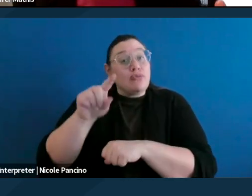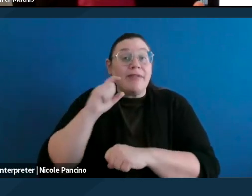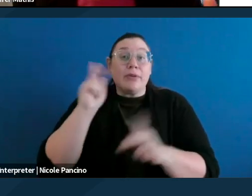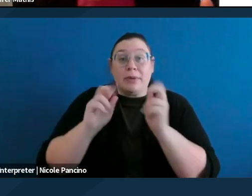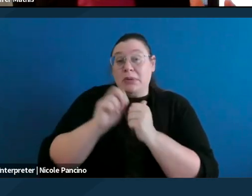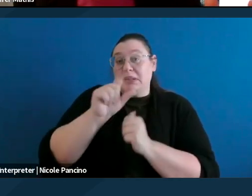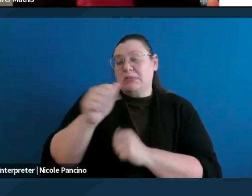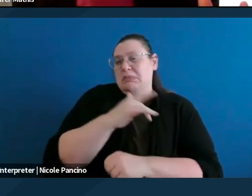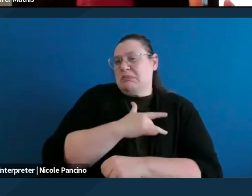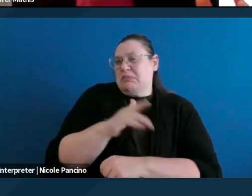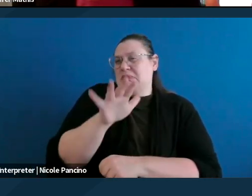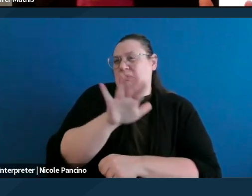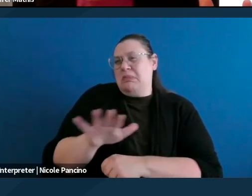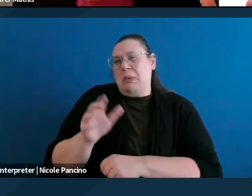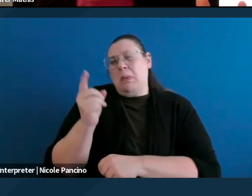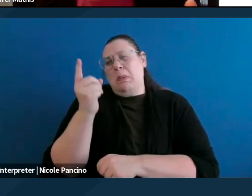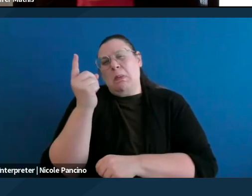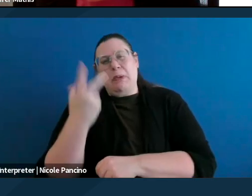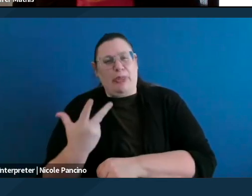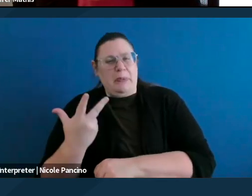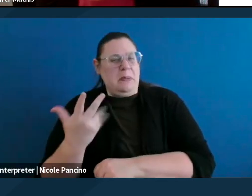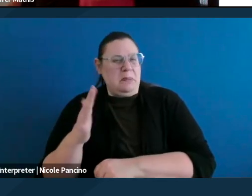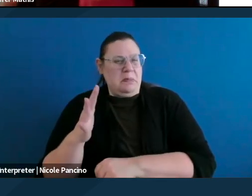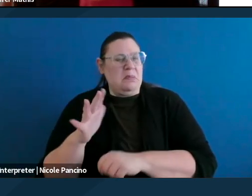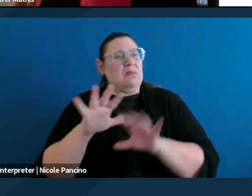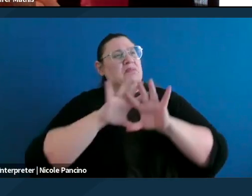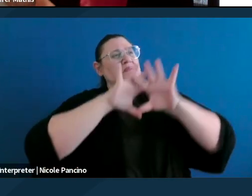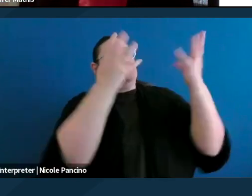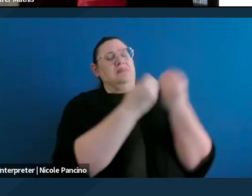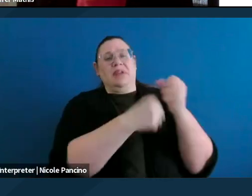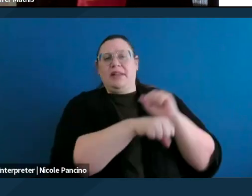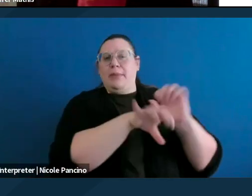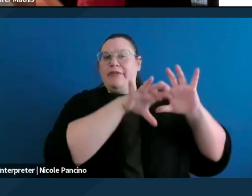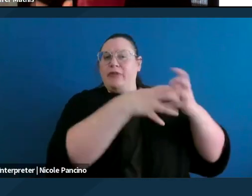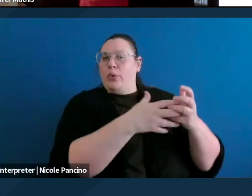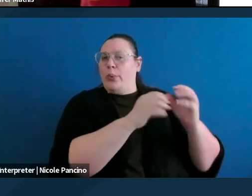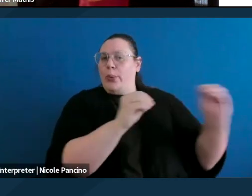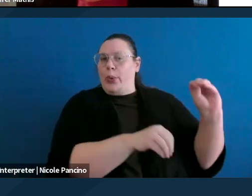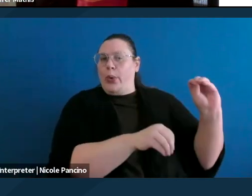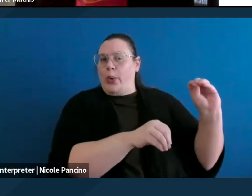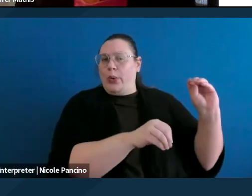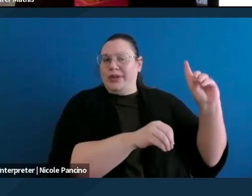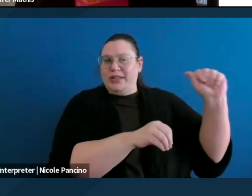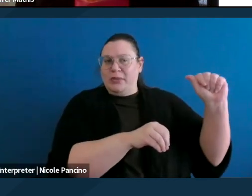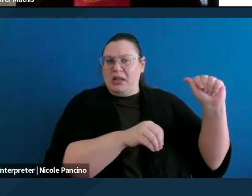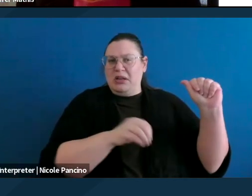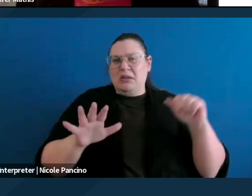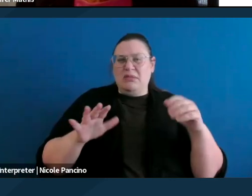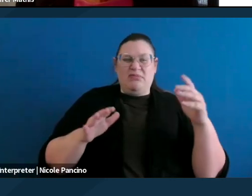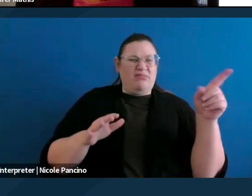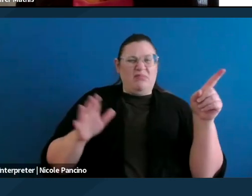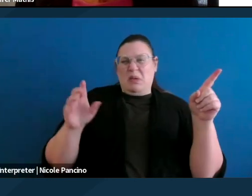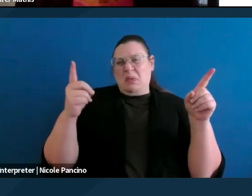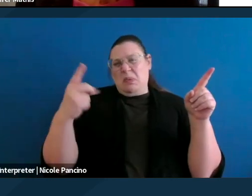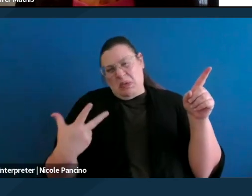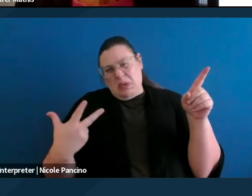be around a third of the labor force participation rate for people without disabilities, somewhere between a third and a half, and it has